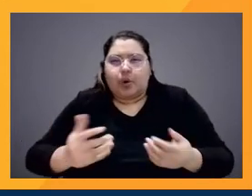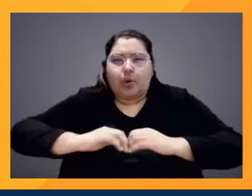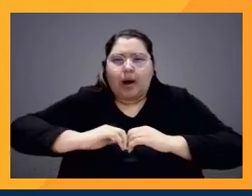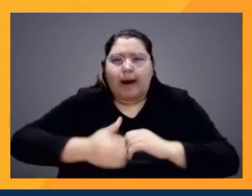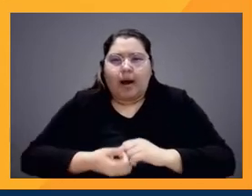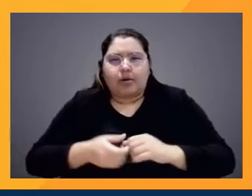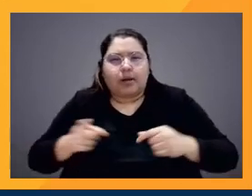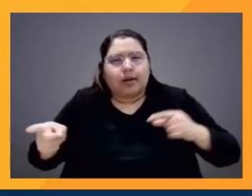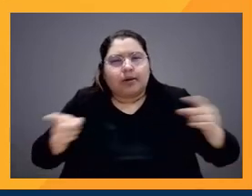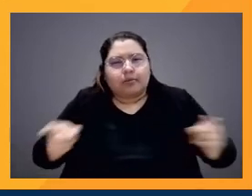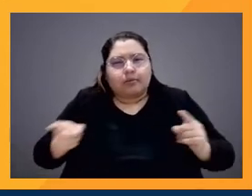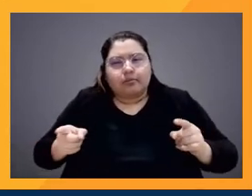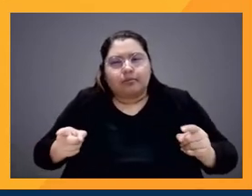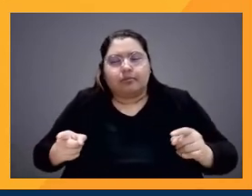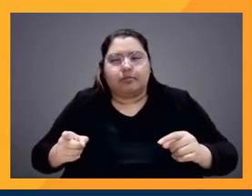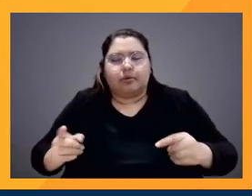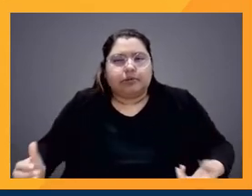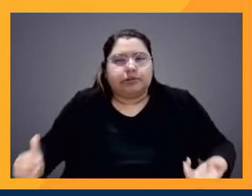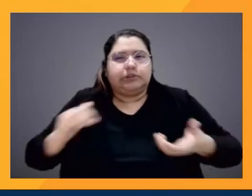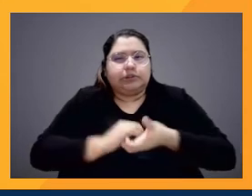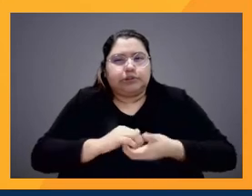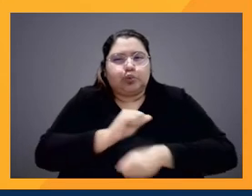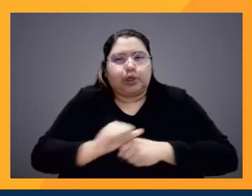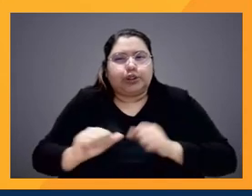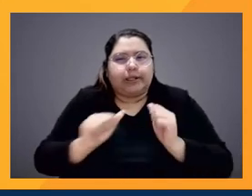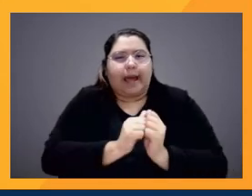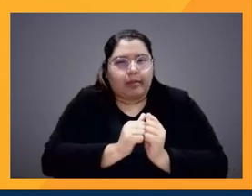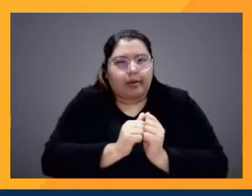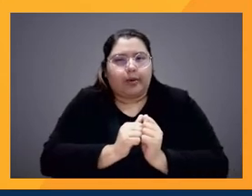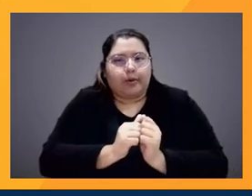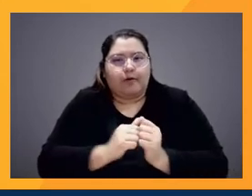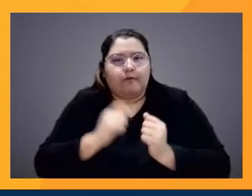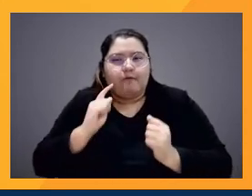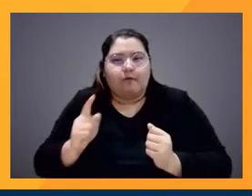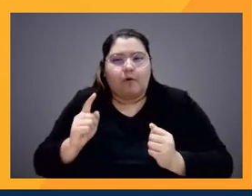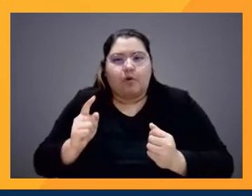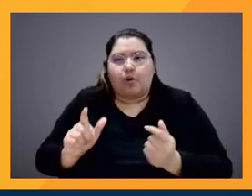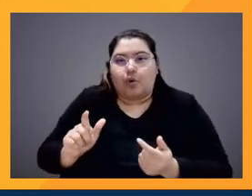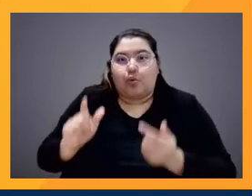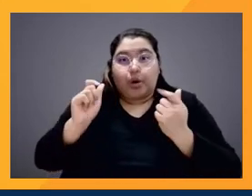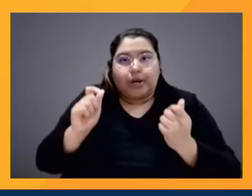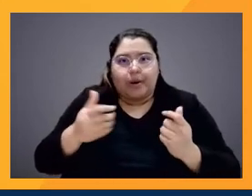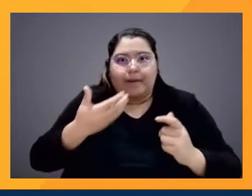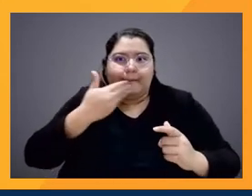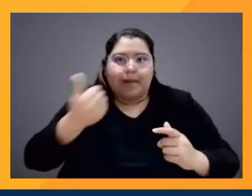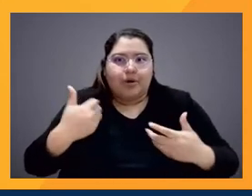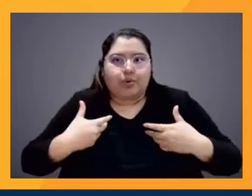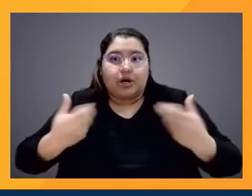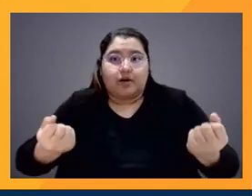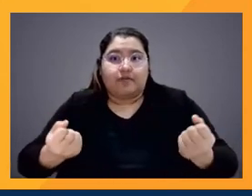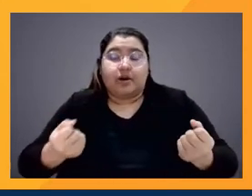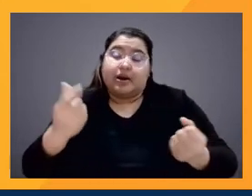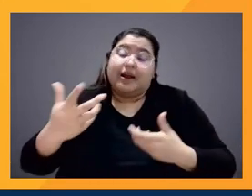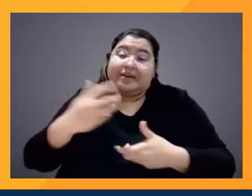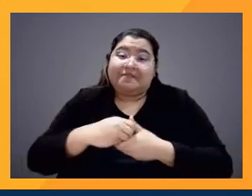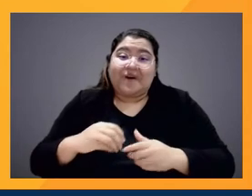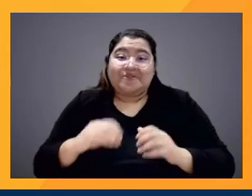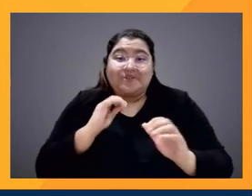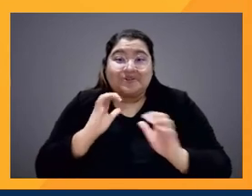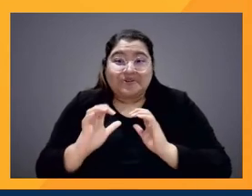And I think that we're all looking forward to doing that kind of programming again, so that when we're doing in-person events and when we are